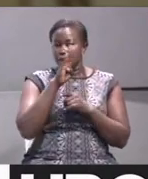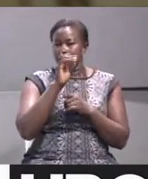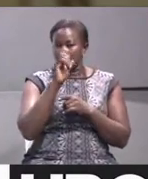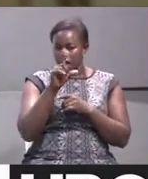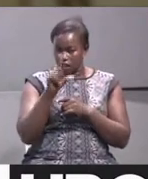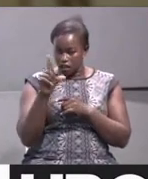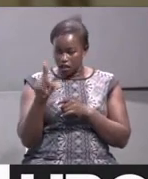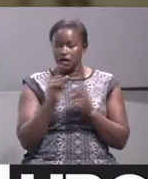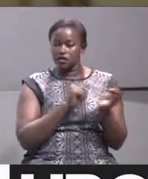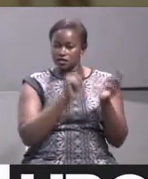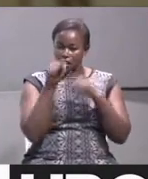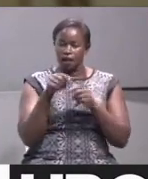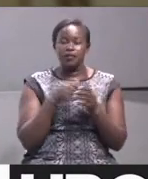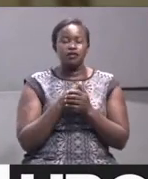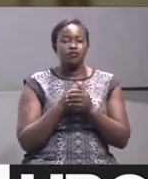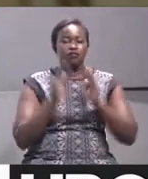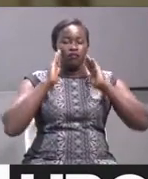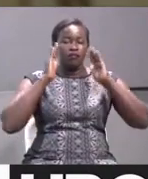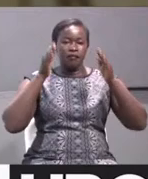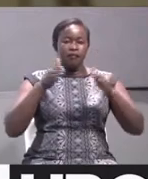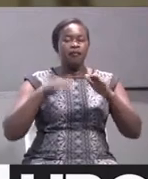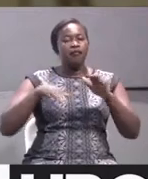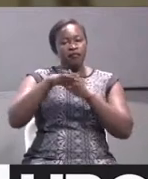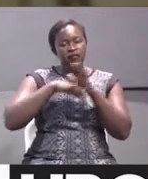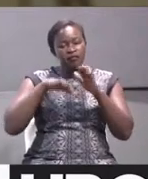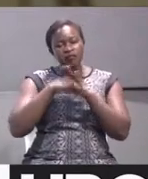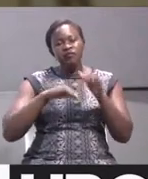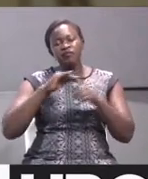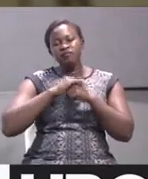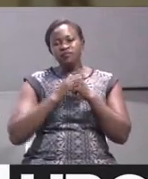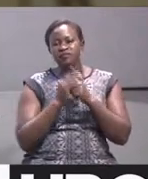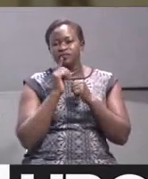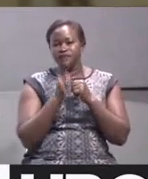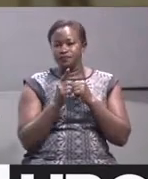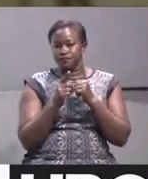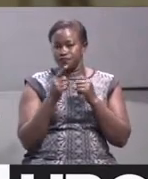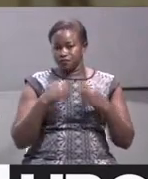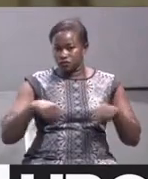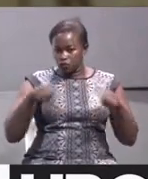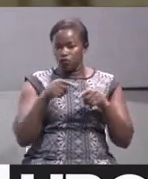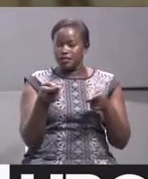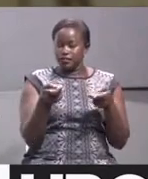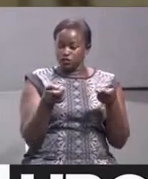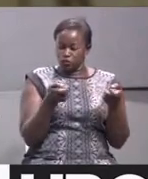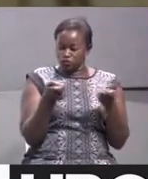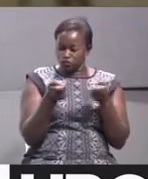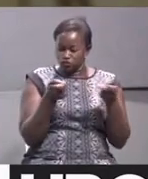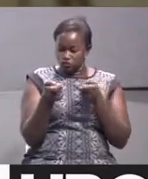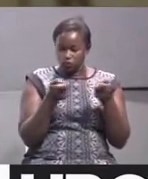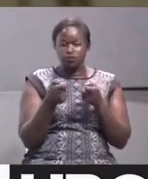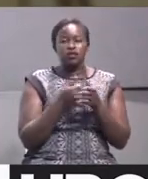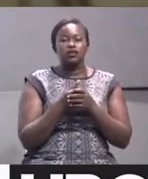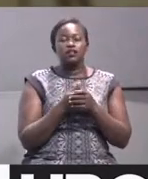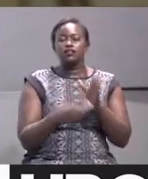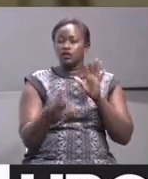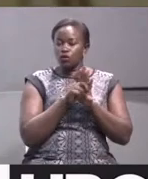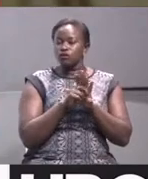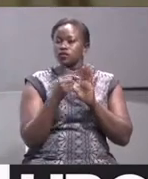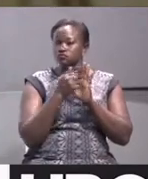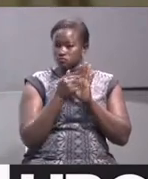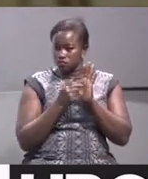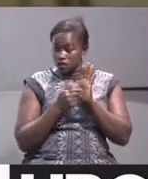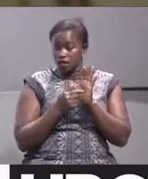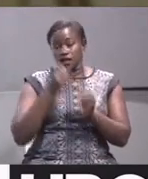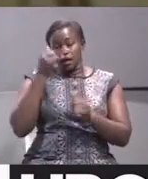coming to focus on basically making sure that we are frugal in our regulatory work. At the end of the day,